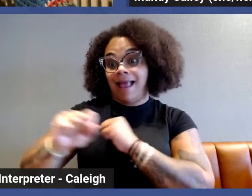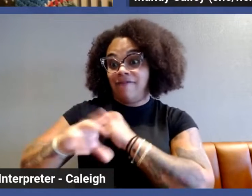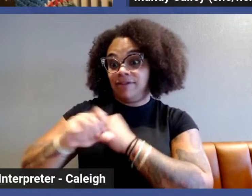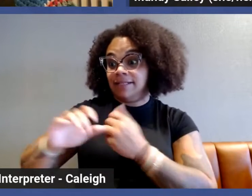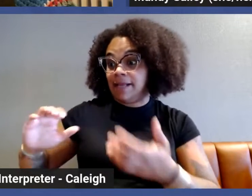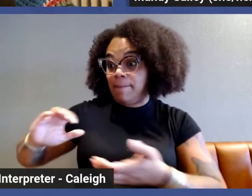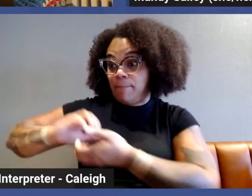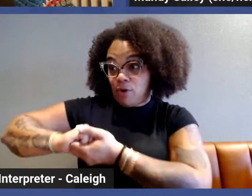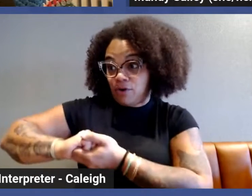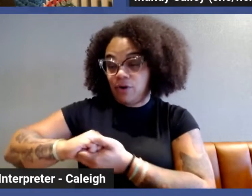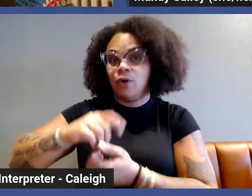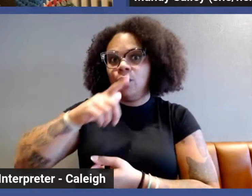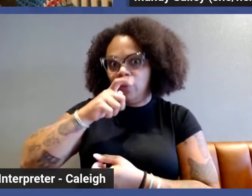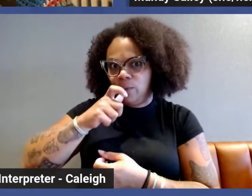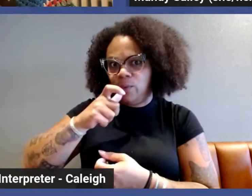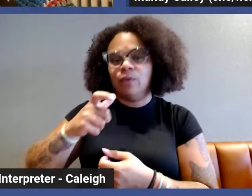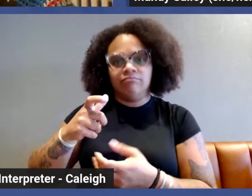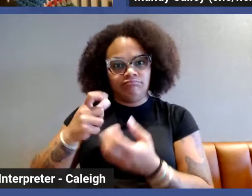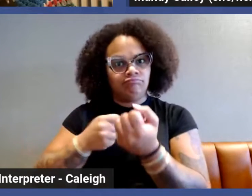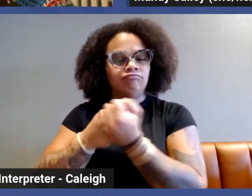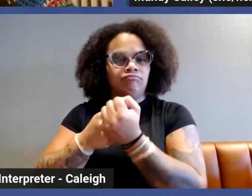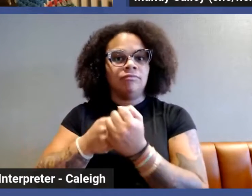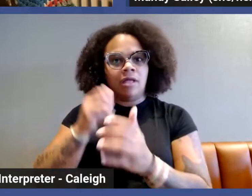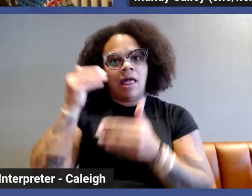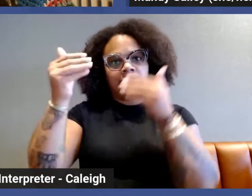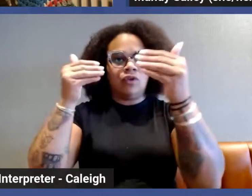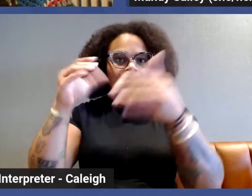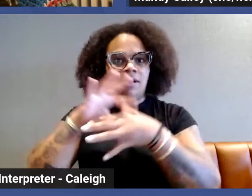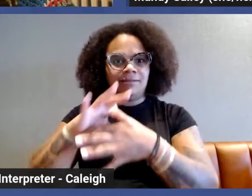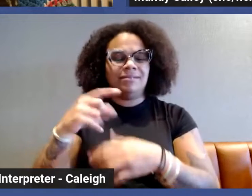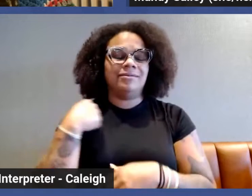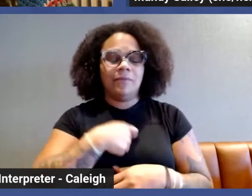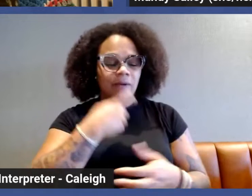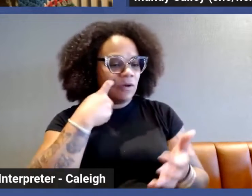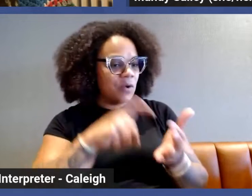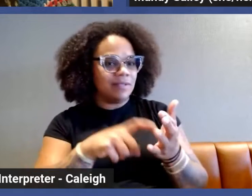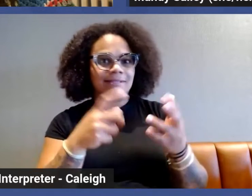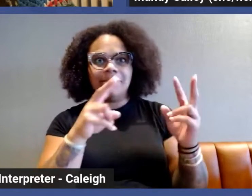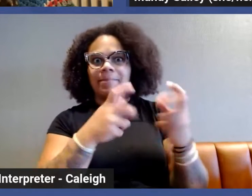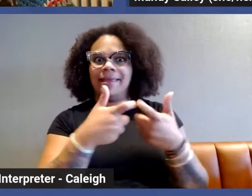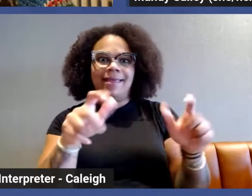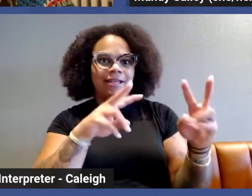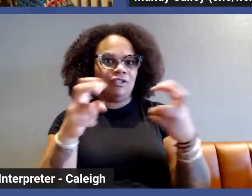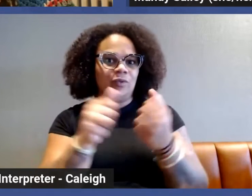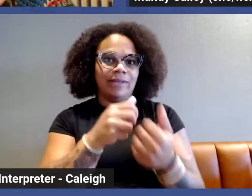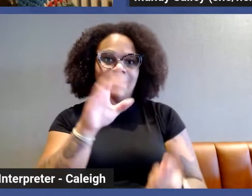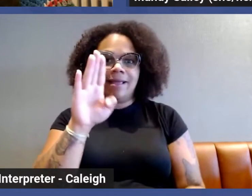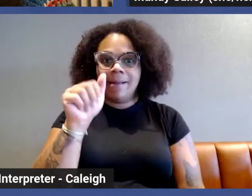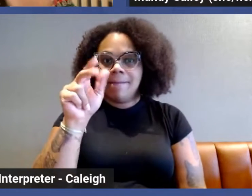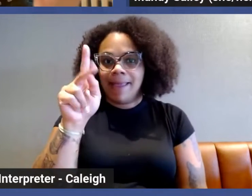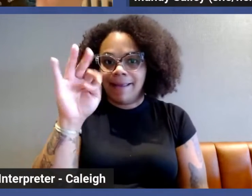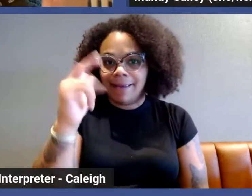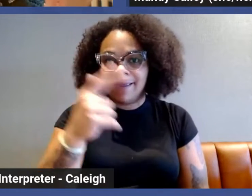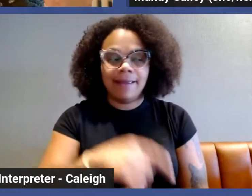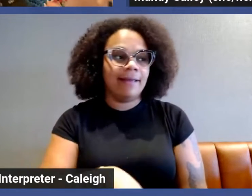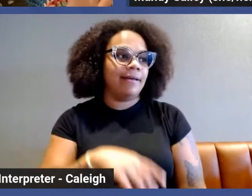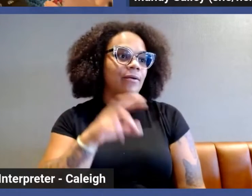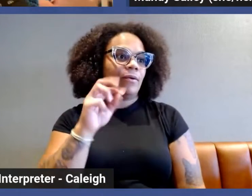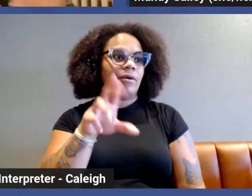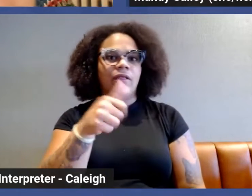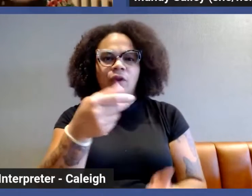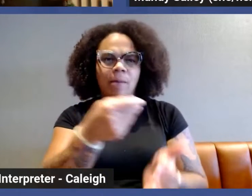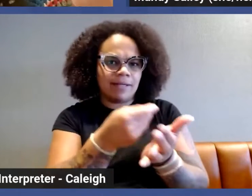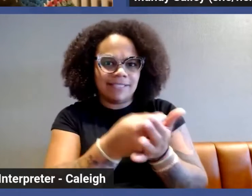right? This is a big issue we see with banking. This is a big issue with anything monetary, right? Is that there's a lot of them that just don't want to touch